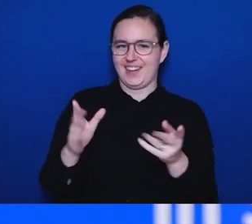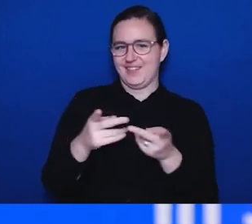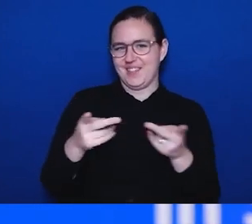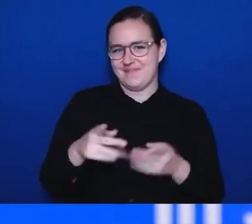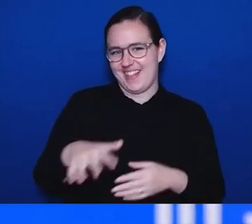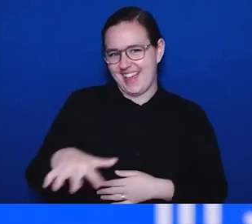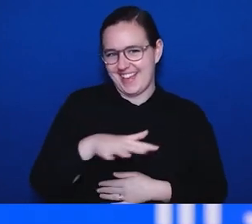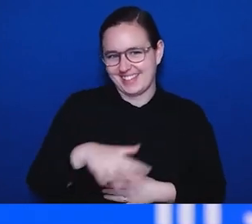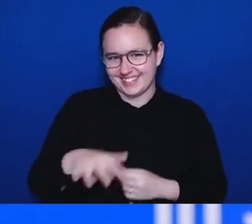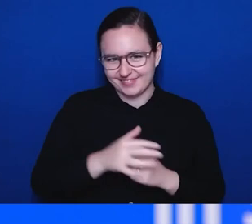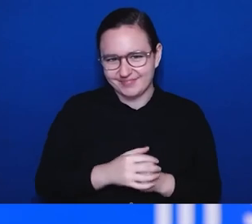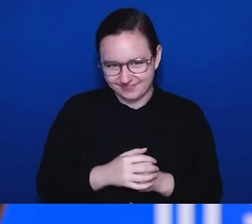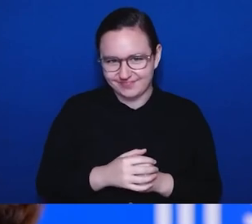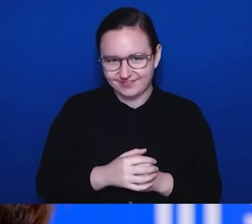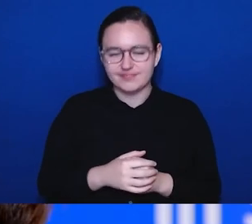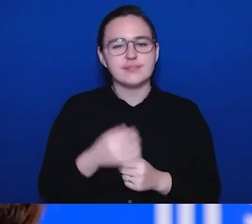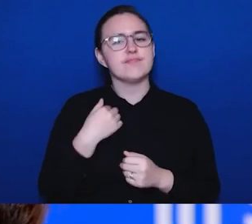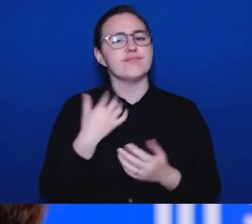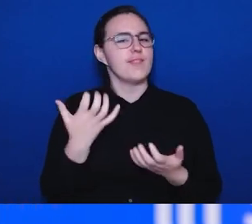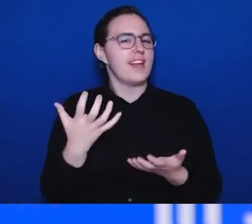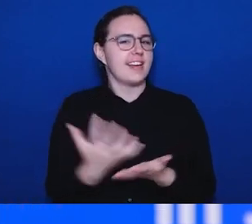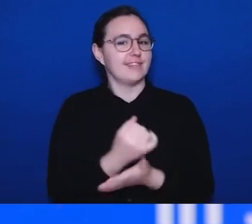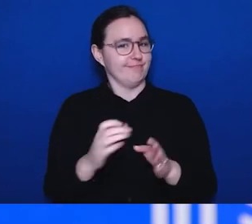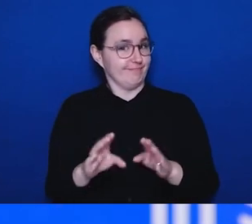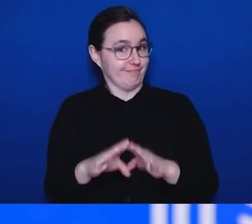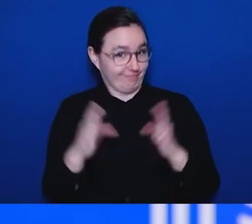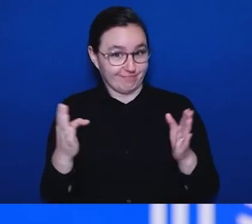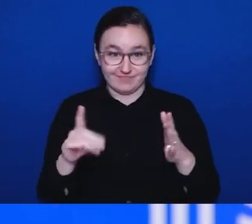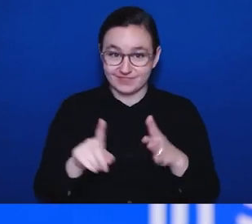a beautiful building and a great place. Hi up there.